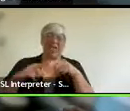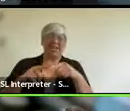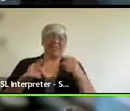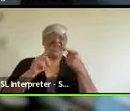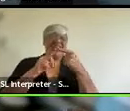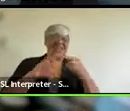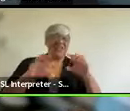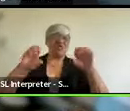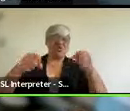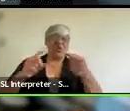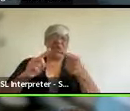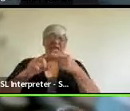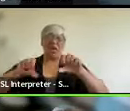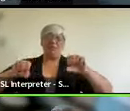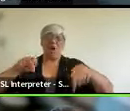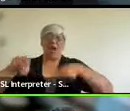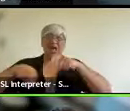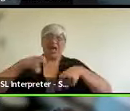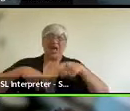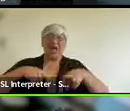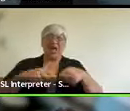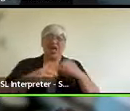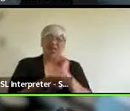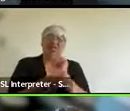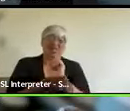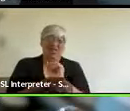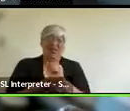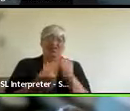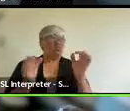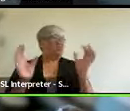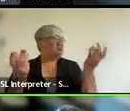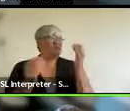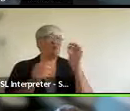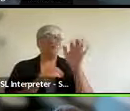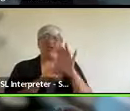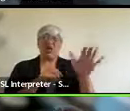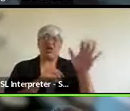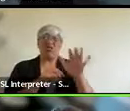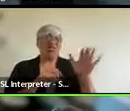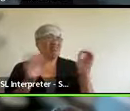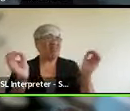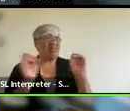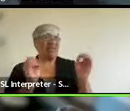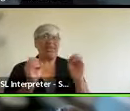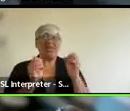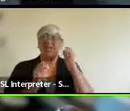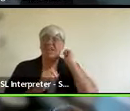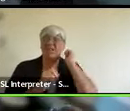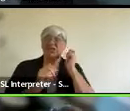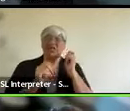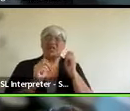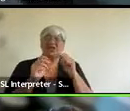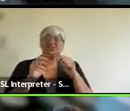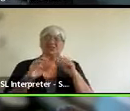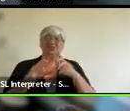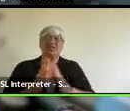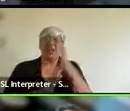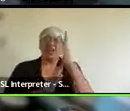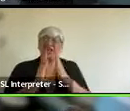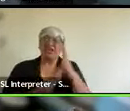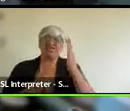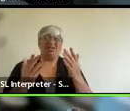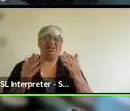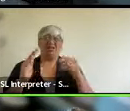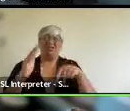over the footpath just to get to the entrance, wondering where the braille signs are, if there are any at all, in the elevator, in the bathrooms. The list of barriers